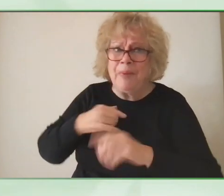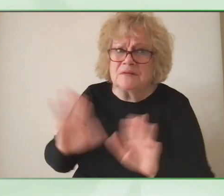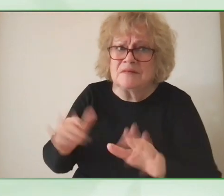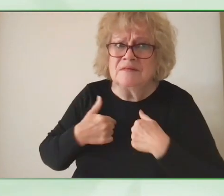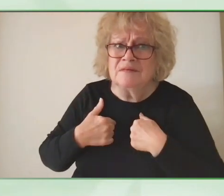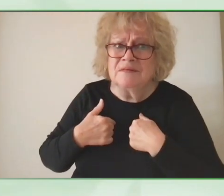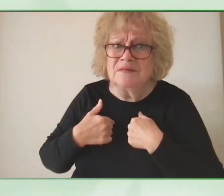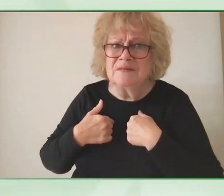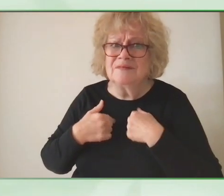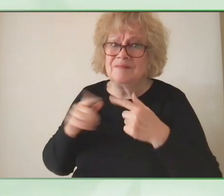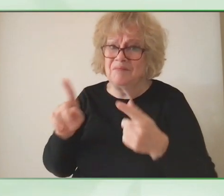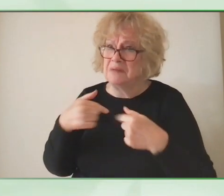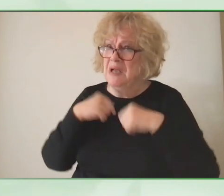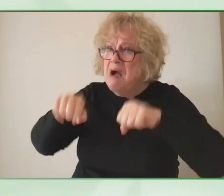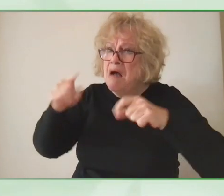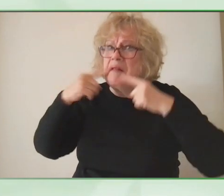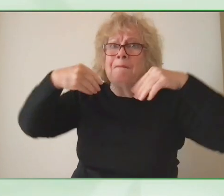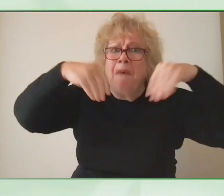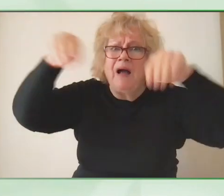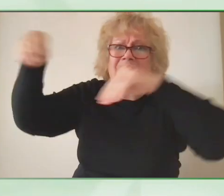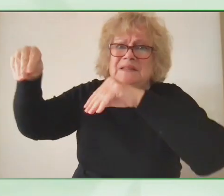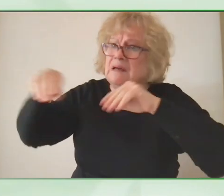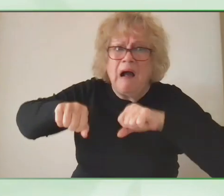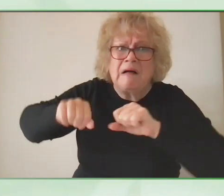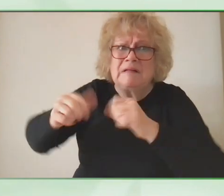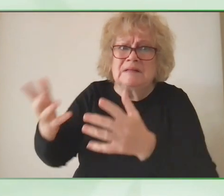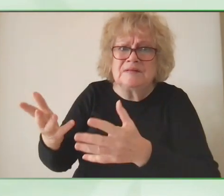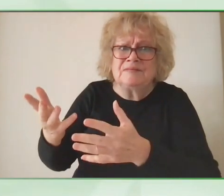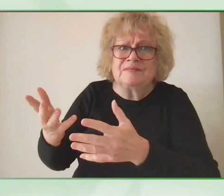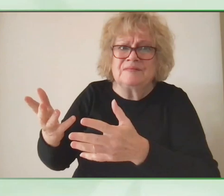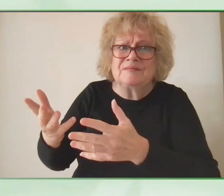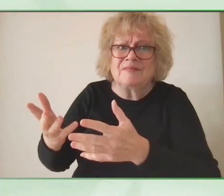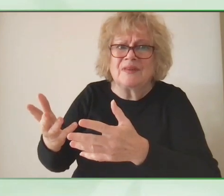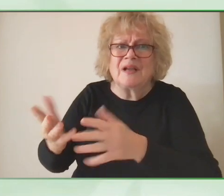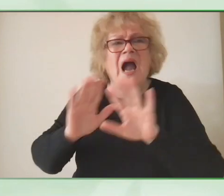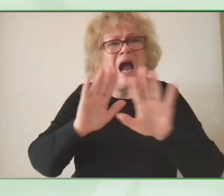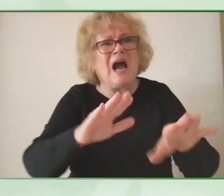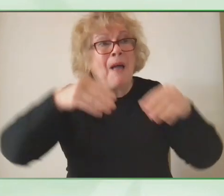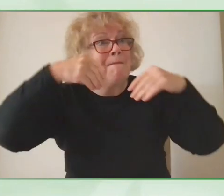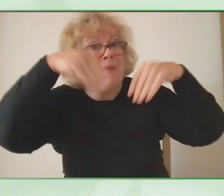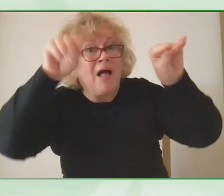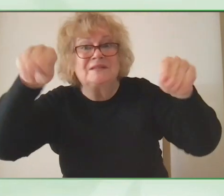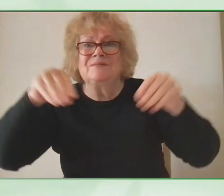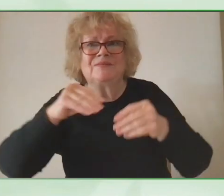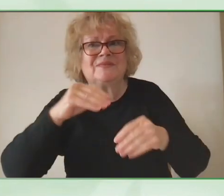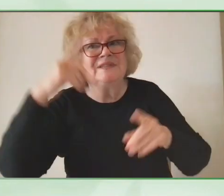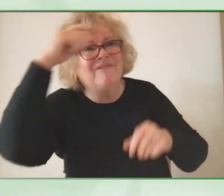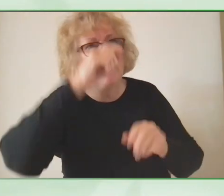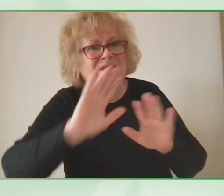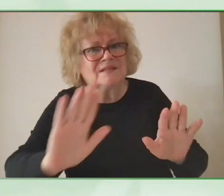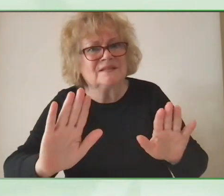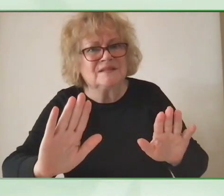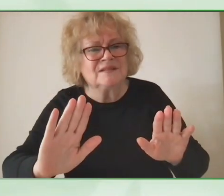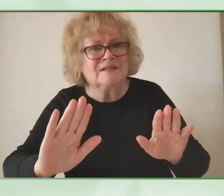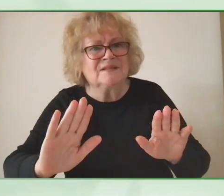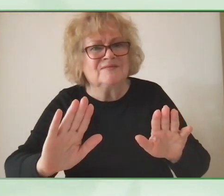the defragmentation of the market leads us to many silo solutions.